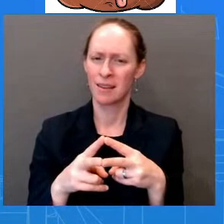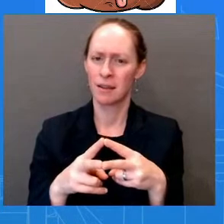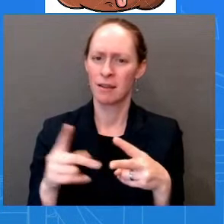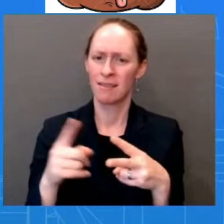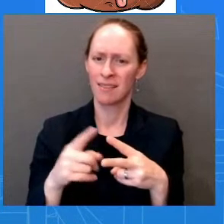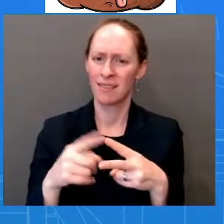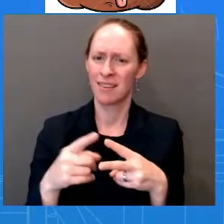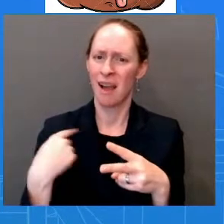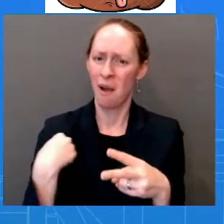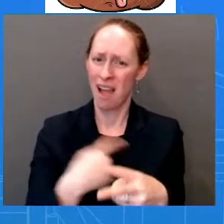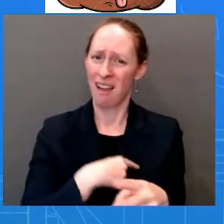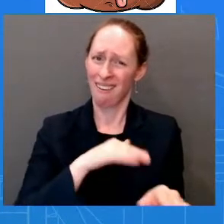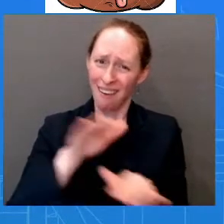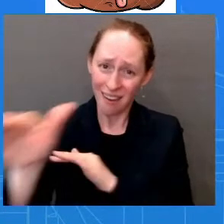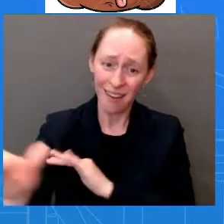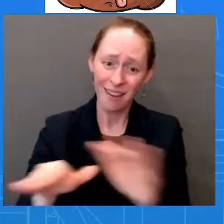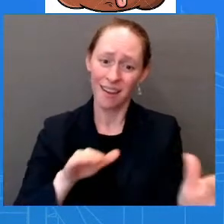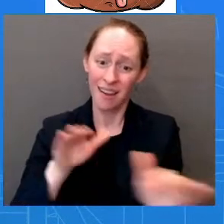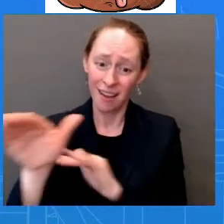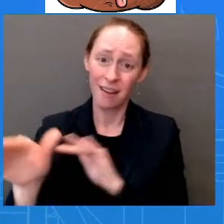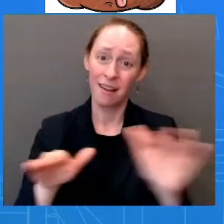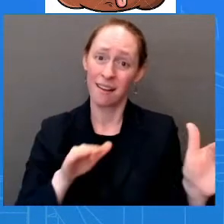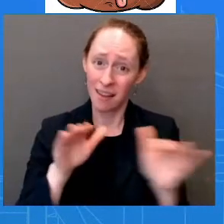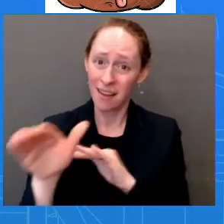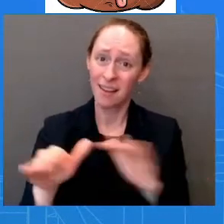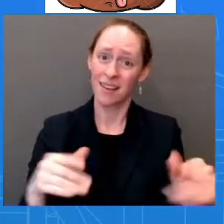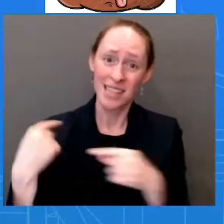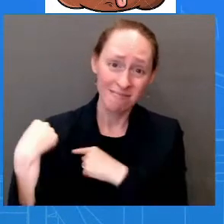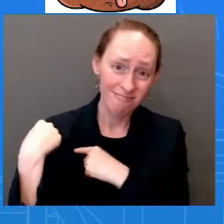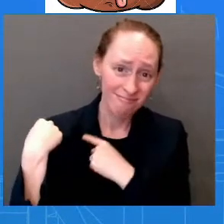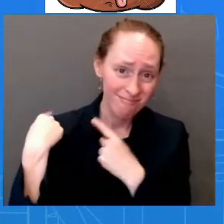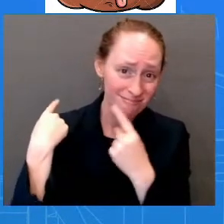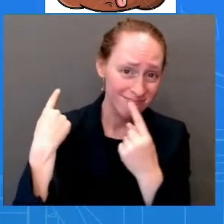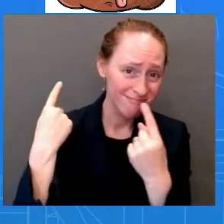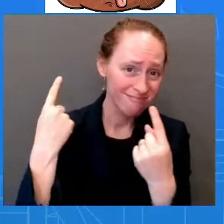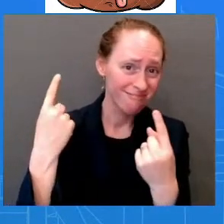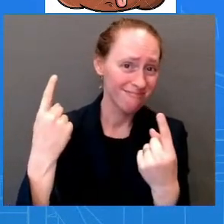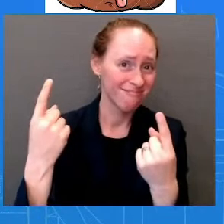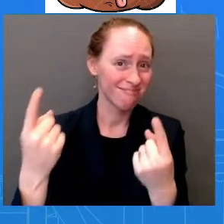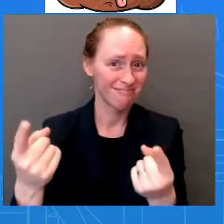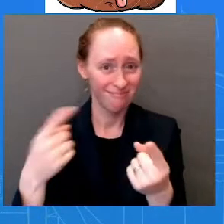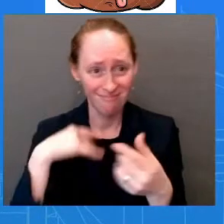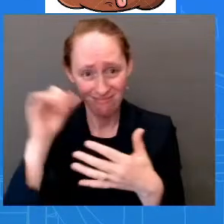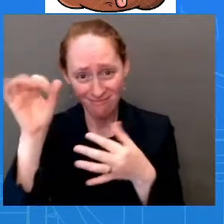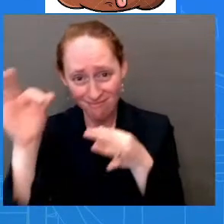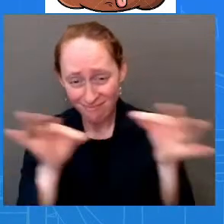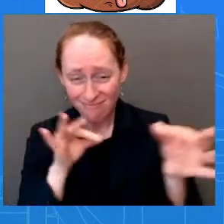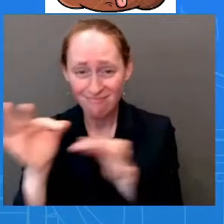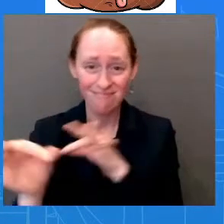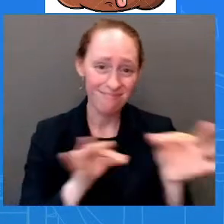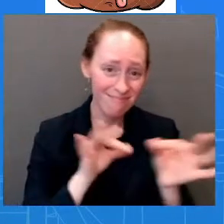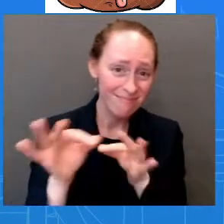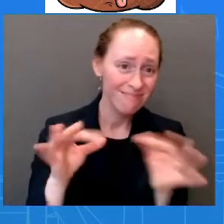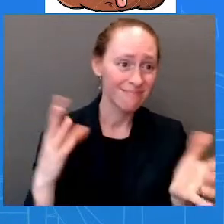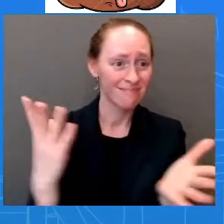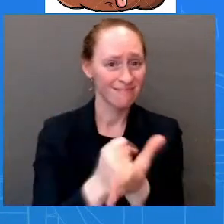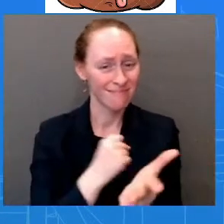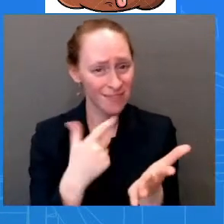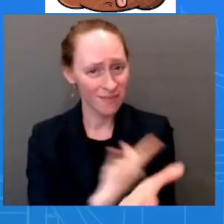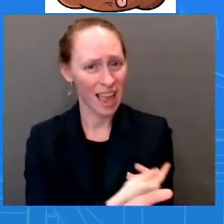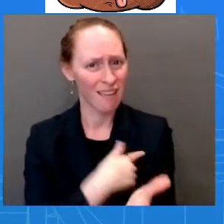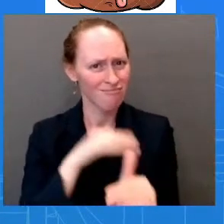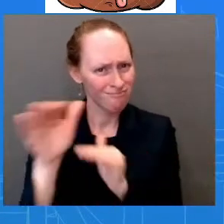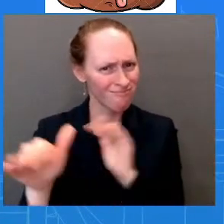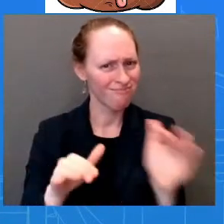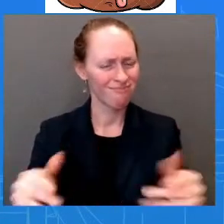months now. And I was out here talking about people getting it before. Look, it's certainly not too late. If you think about the holidays